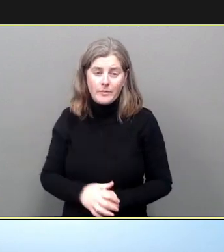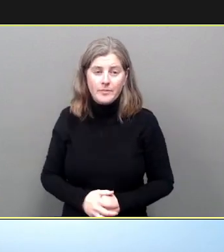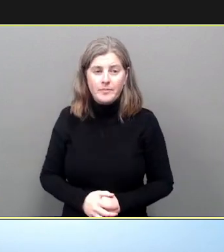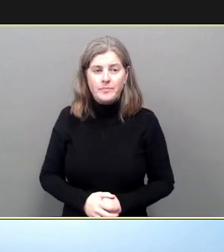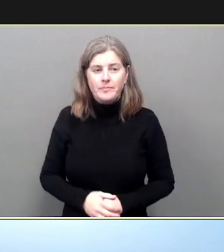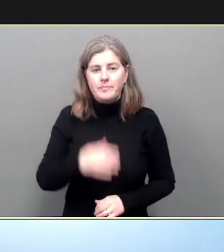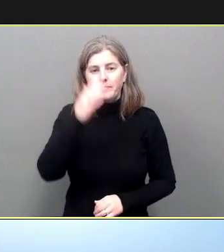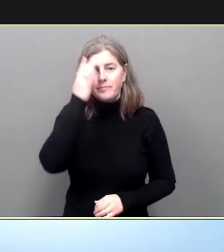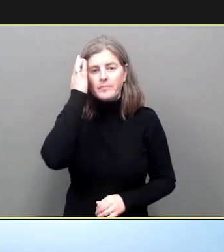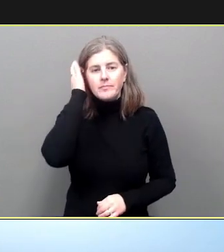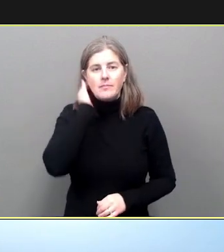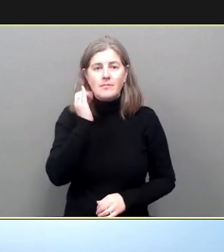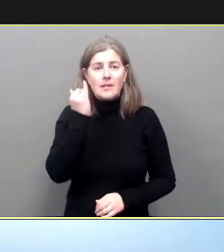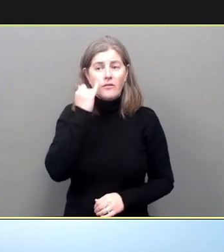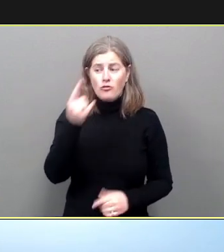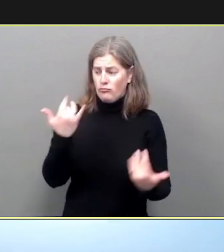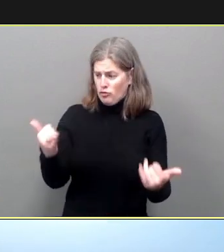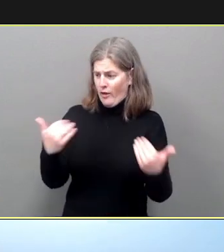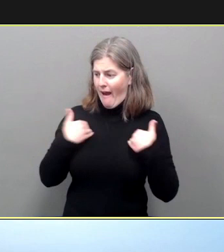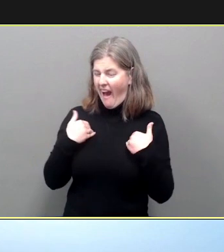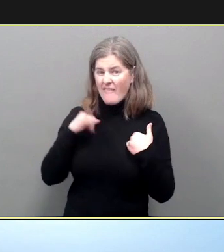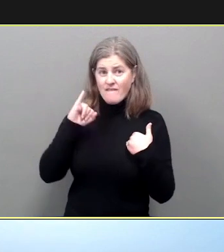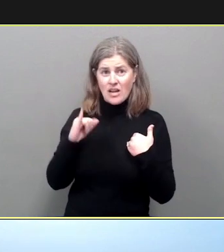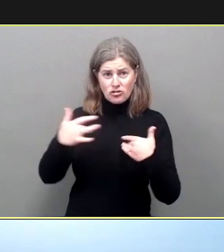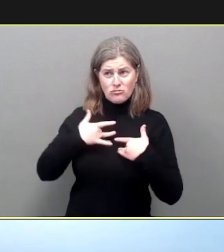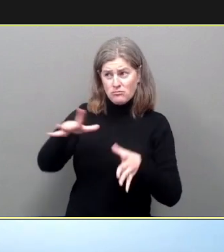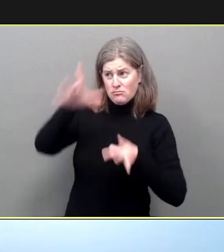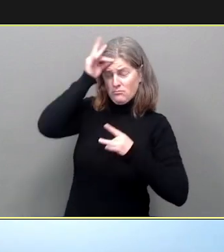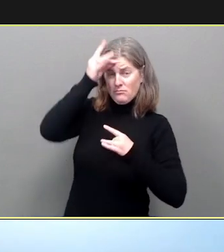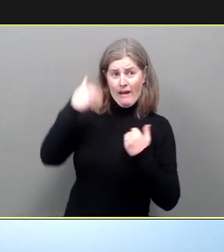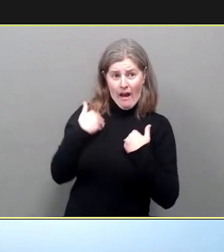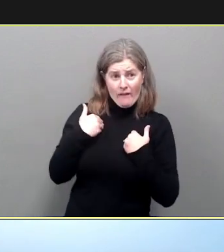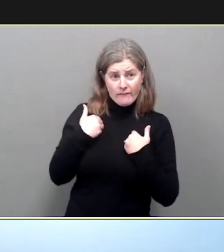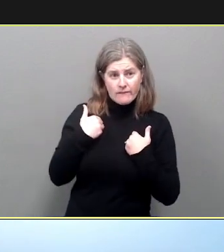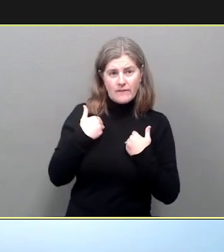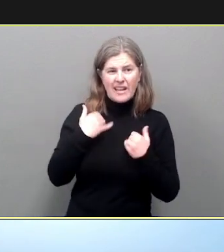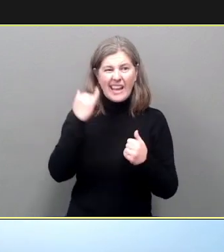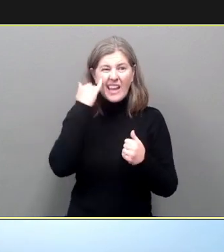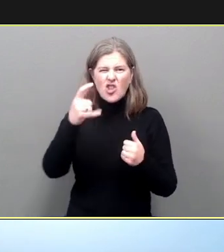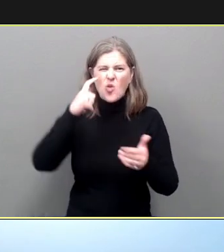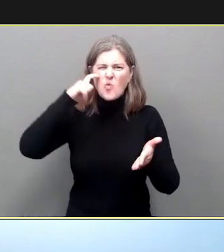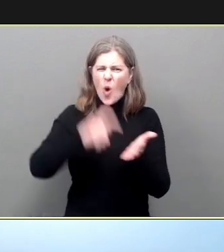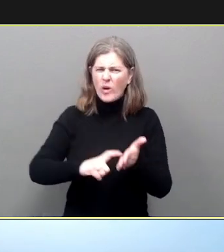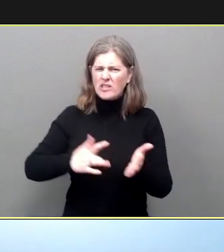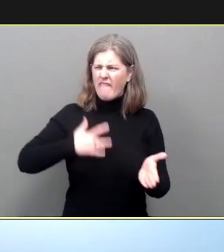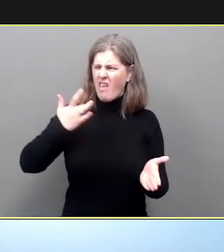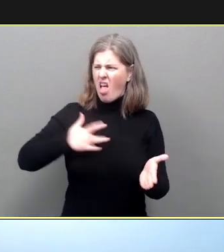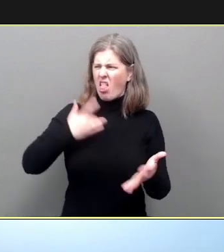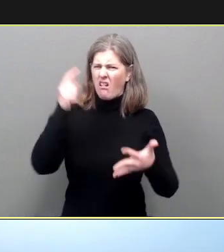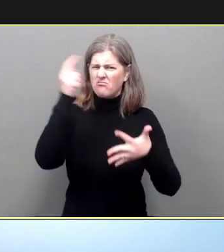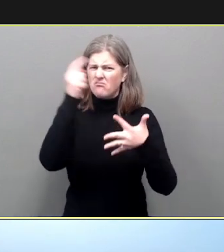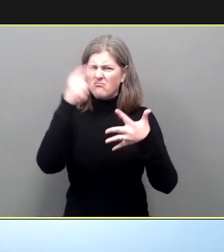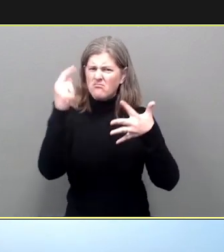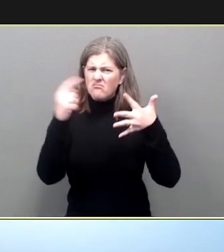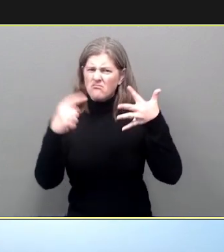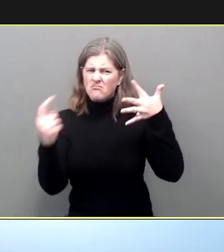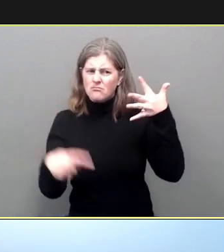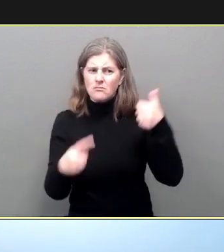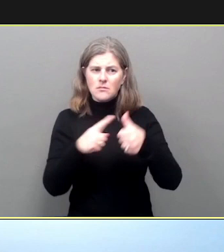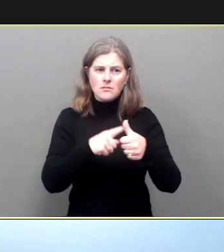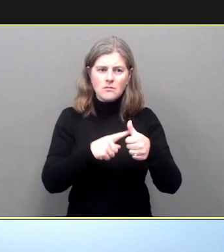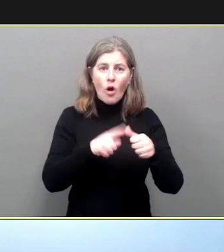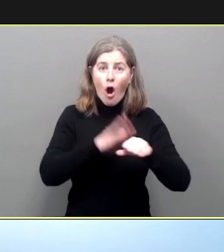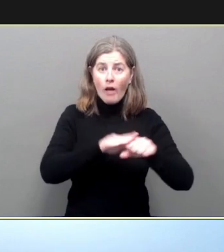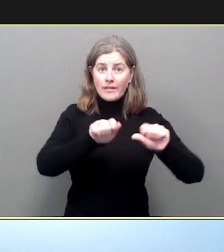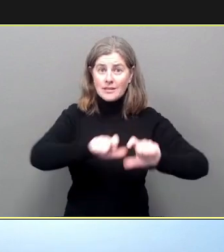tell you if you're currently infected with COVID-19. So if you have symptoms listed there on the